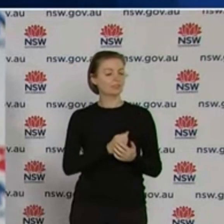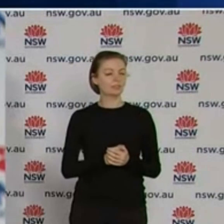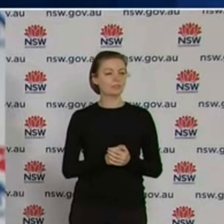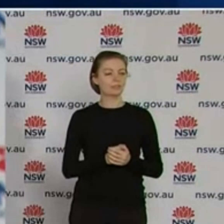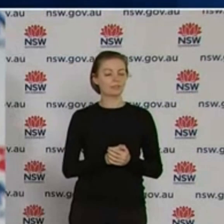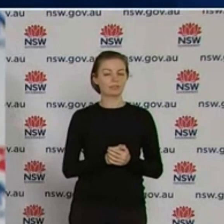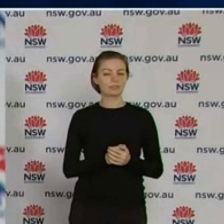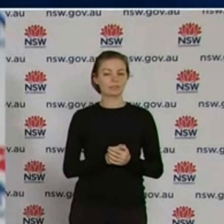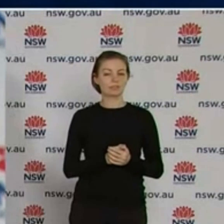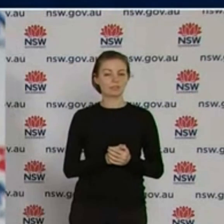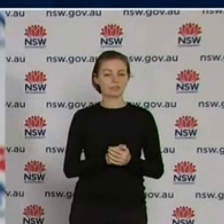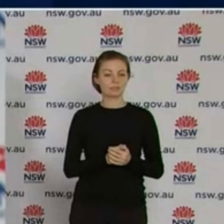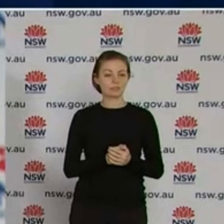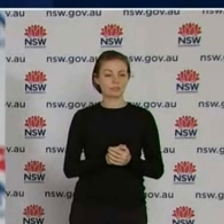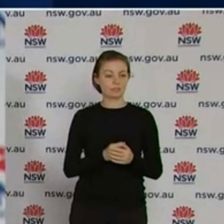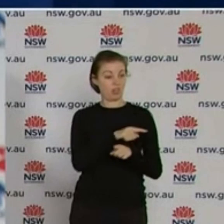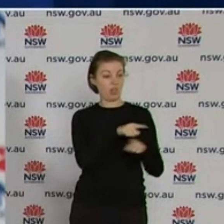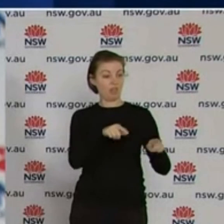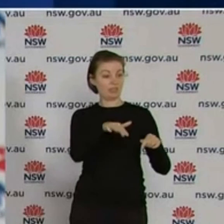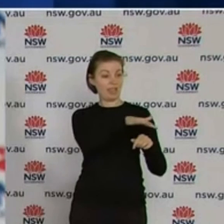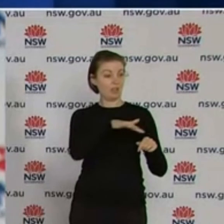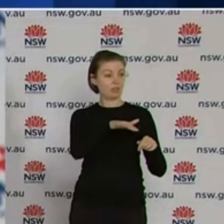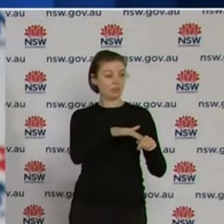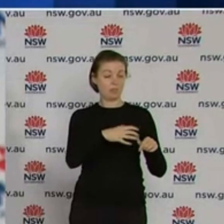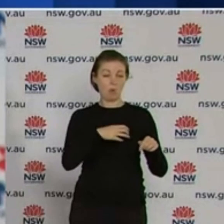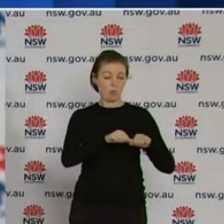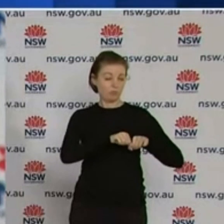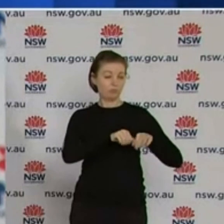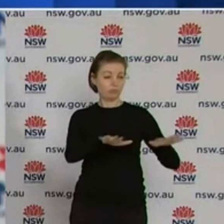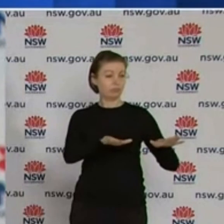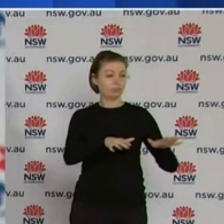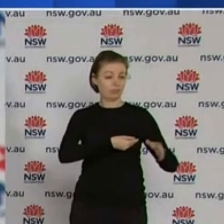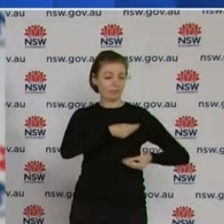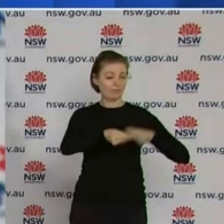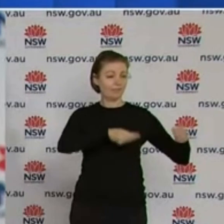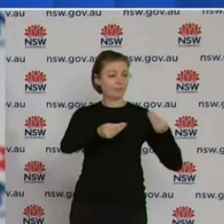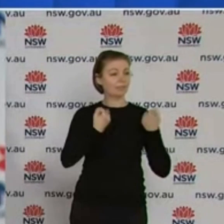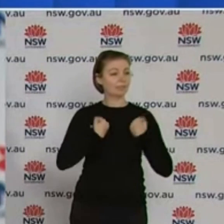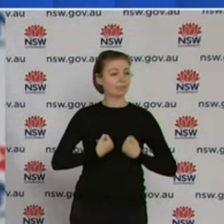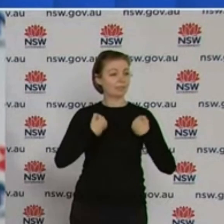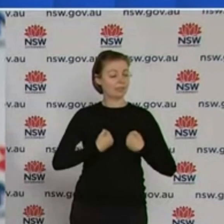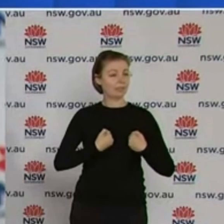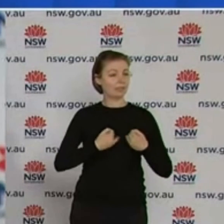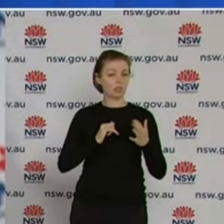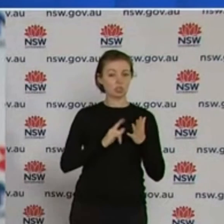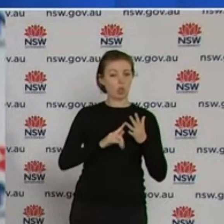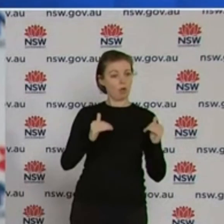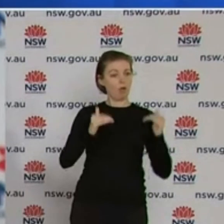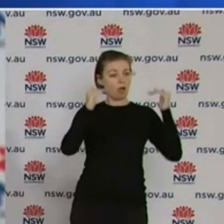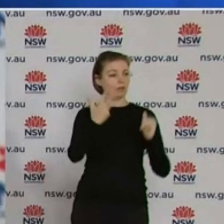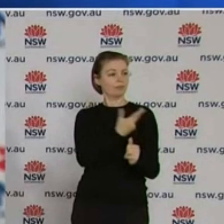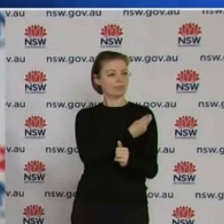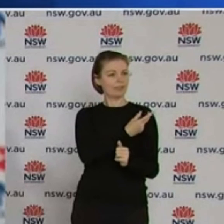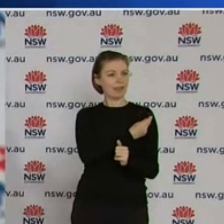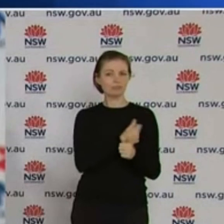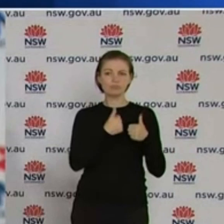I mean in communities where there is high circulation of disease. So we're so pleased that the targeted vaccination strategy